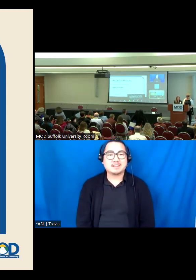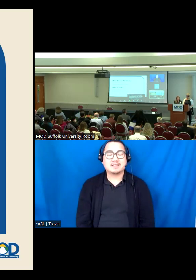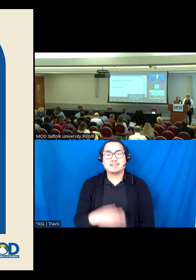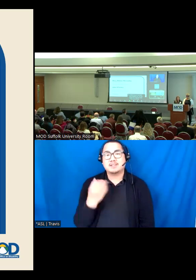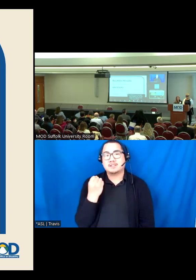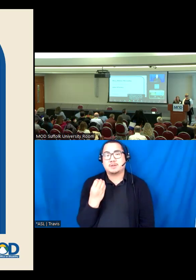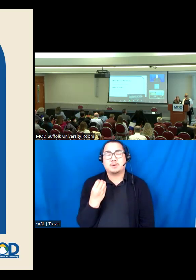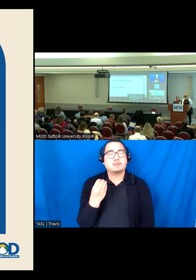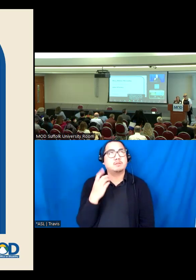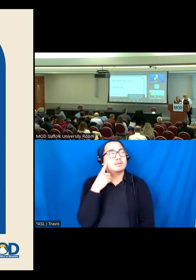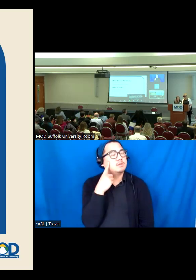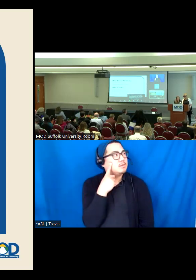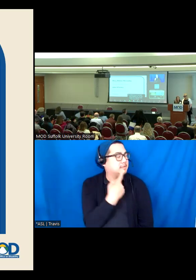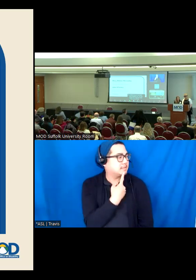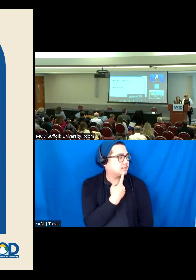Well,